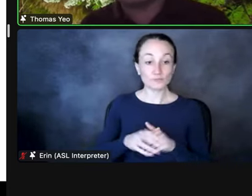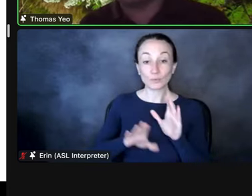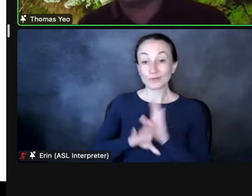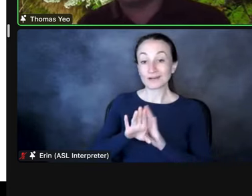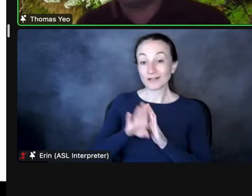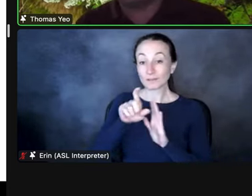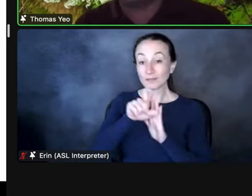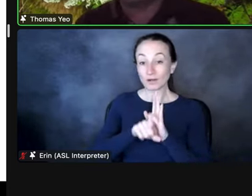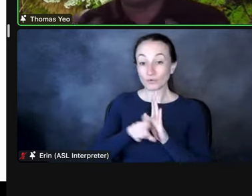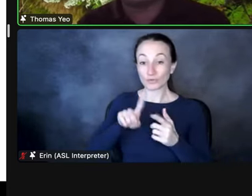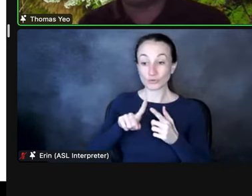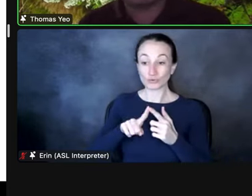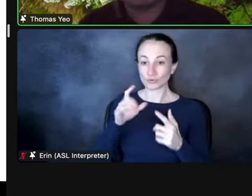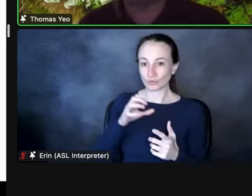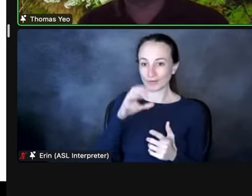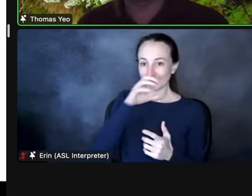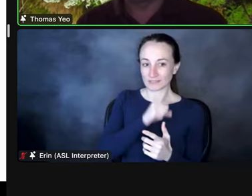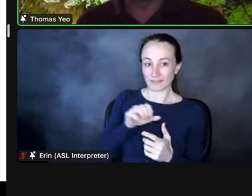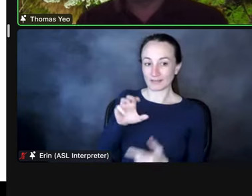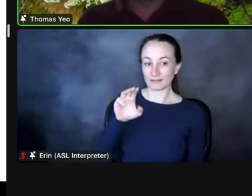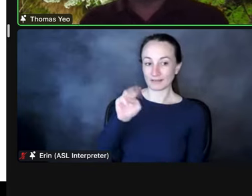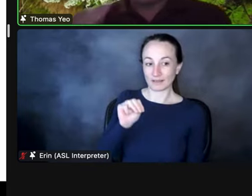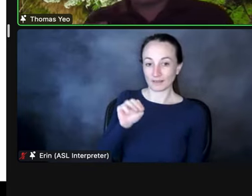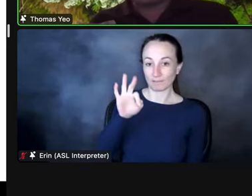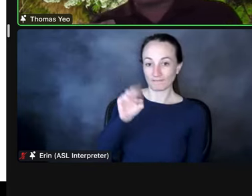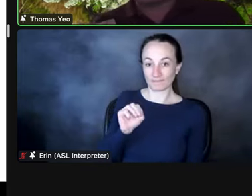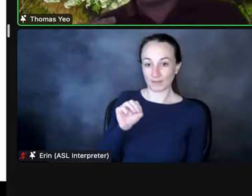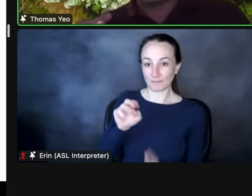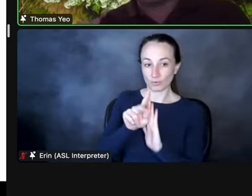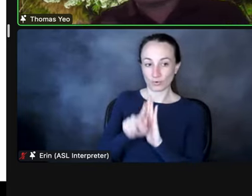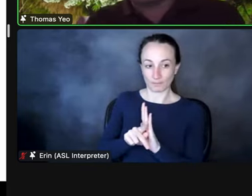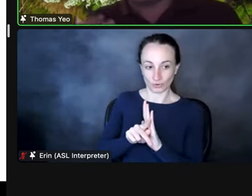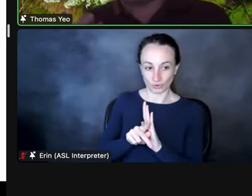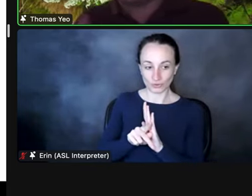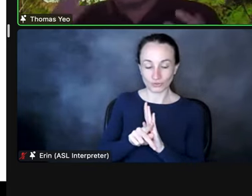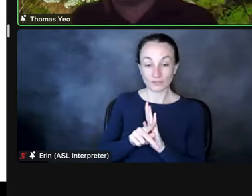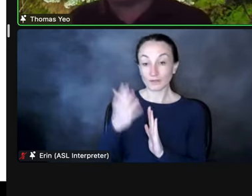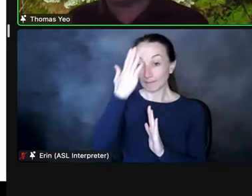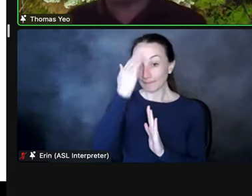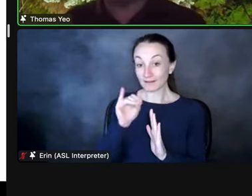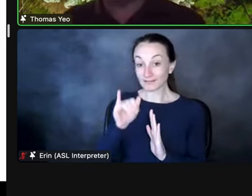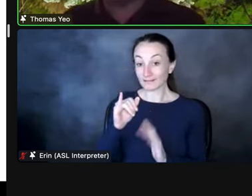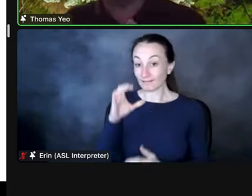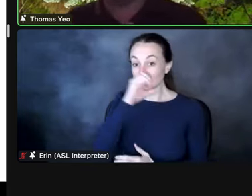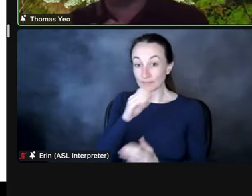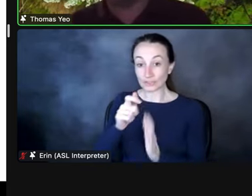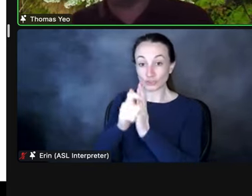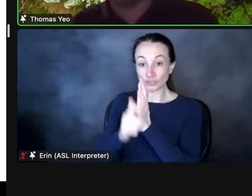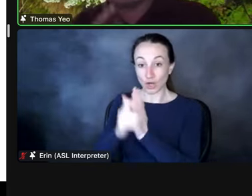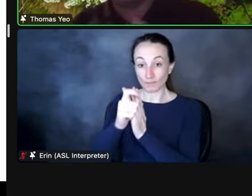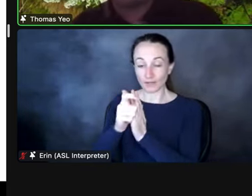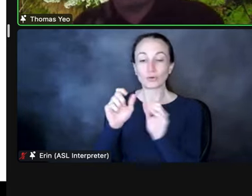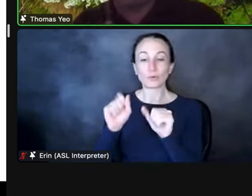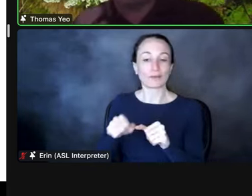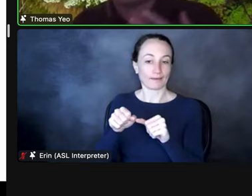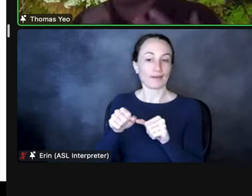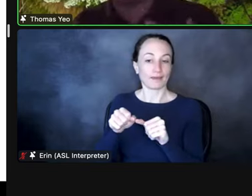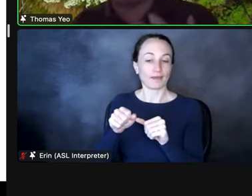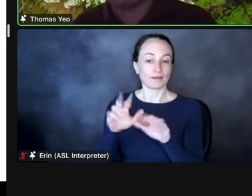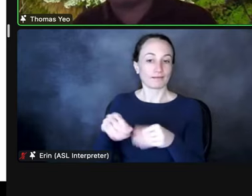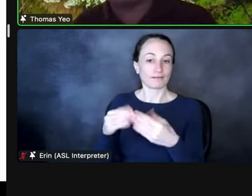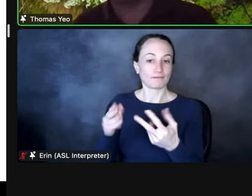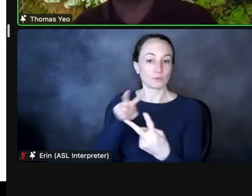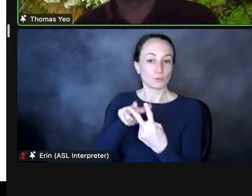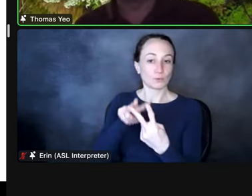automatically estimate the mean field model parameters. Because the estimation is automatic, we can allow two types of local